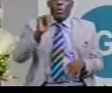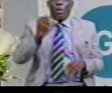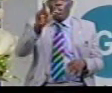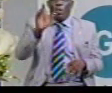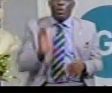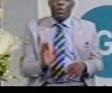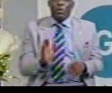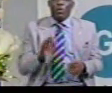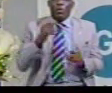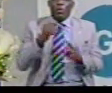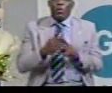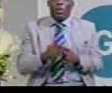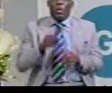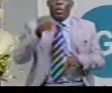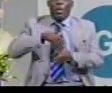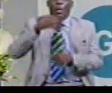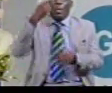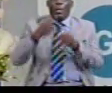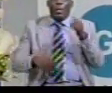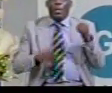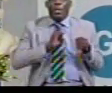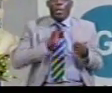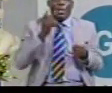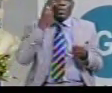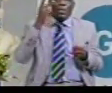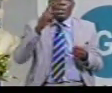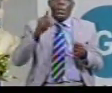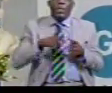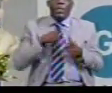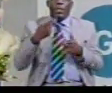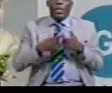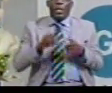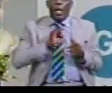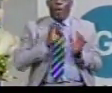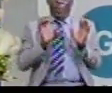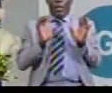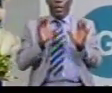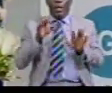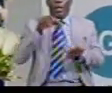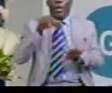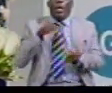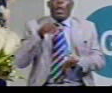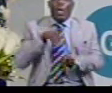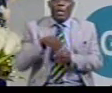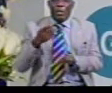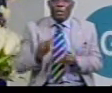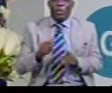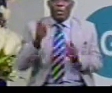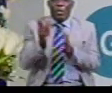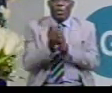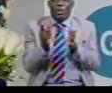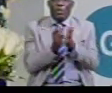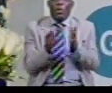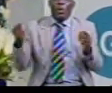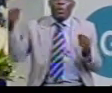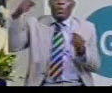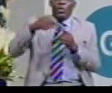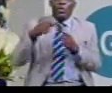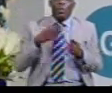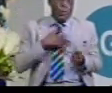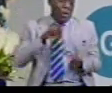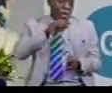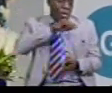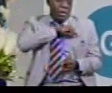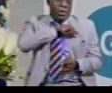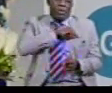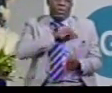I learned. Then I trembled at the law, at spawned, till my guilty soul